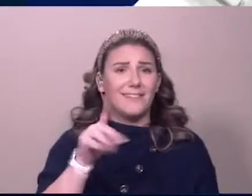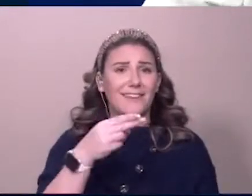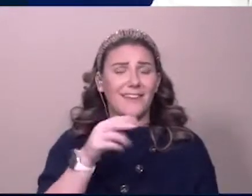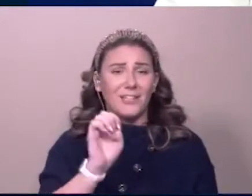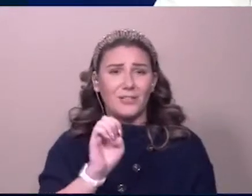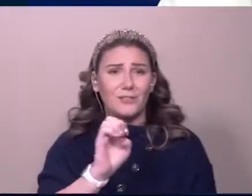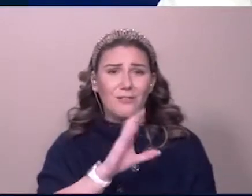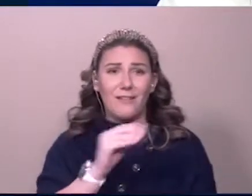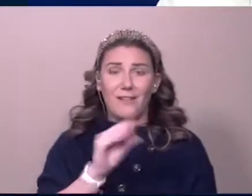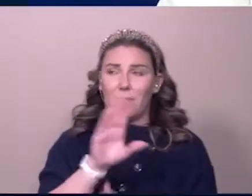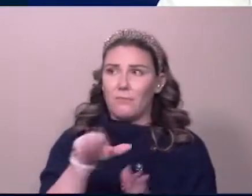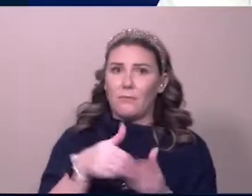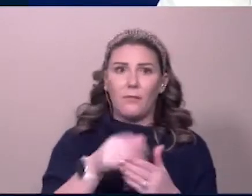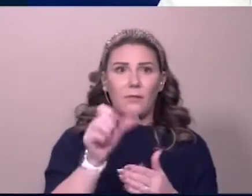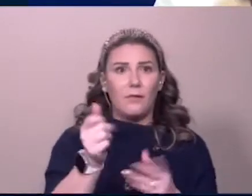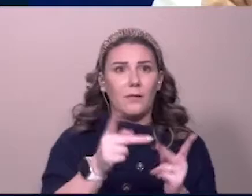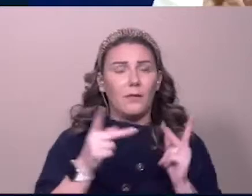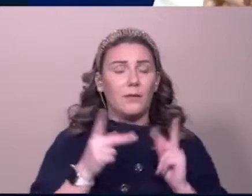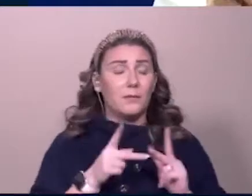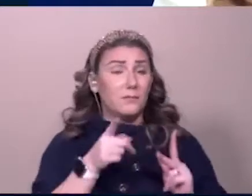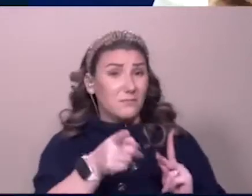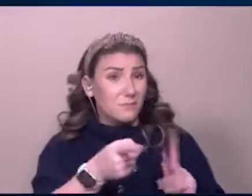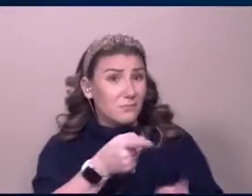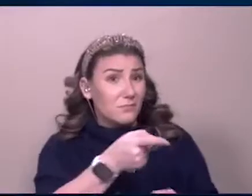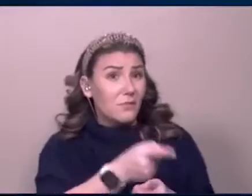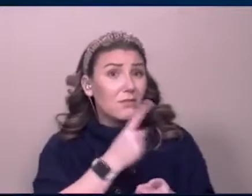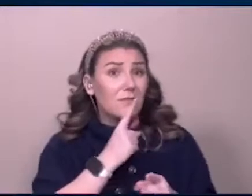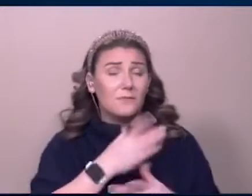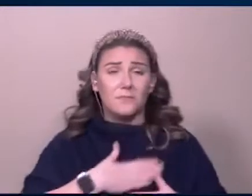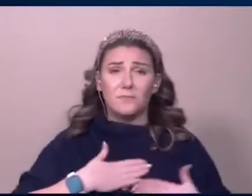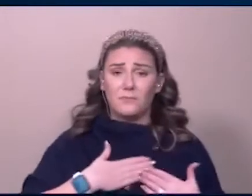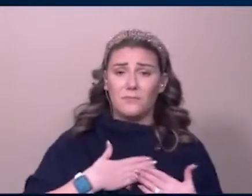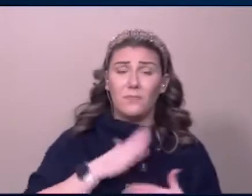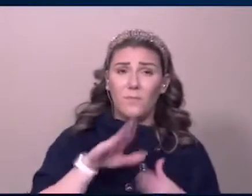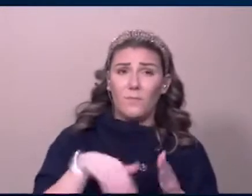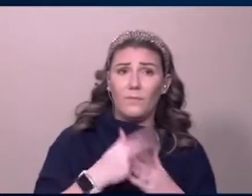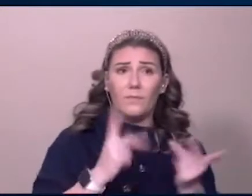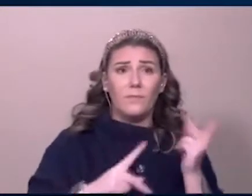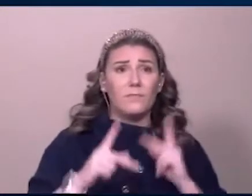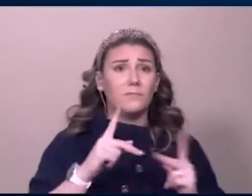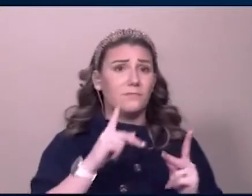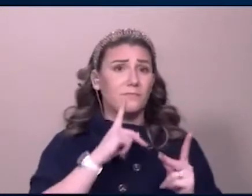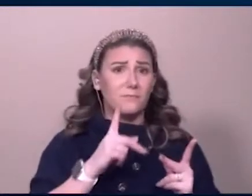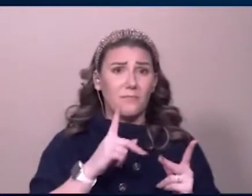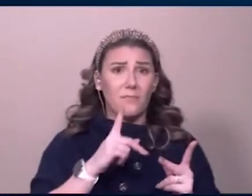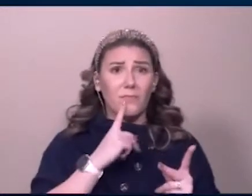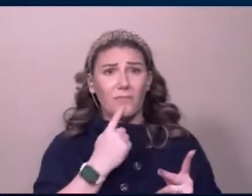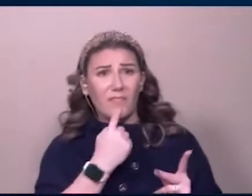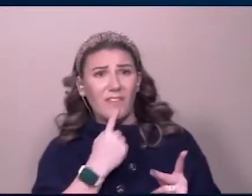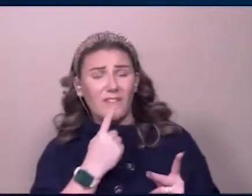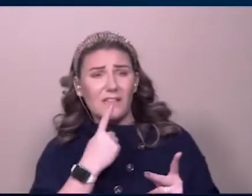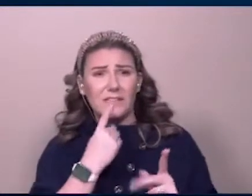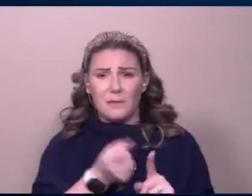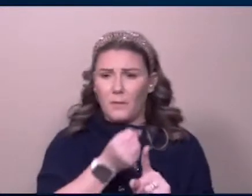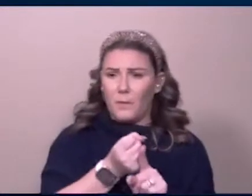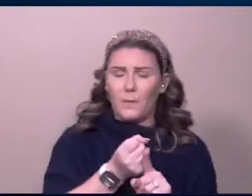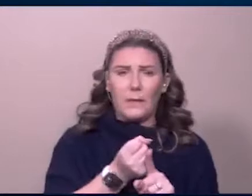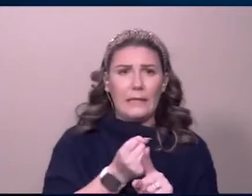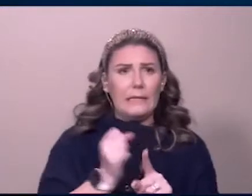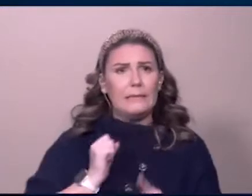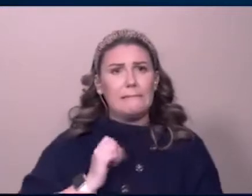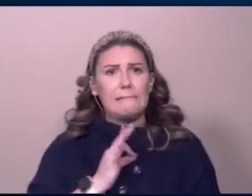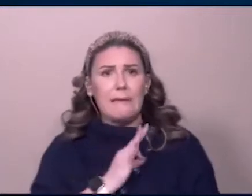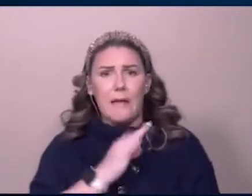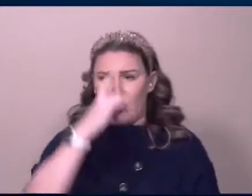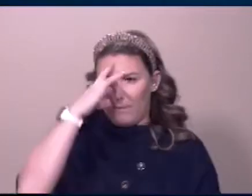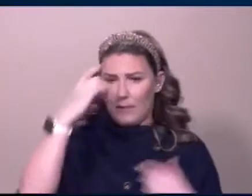you're right, and I appreciate everybody. I think has kind of made reference to the impact on the staff and the mental health and where our